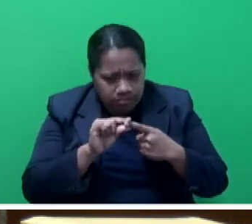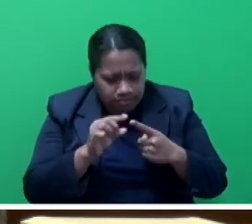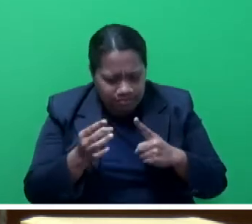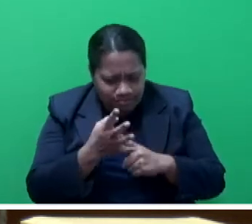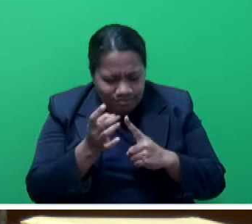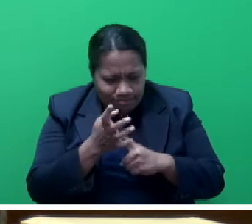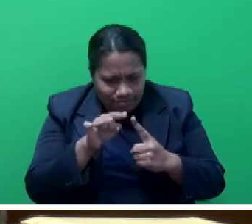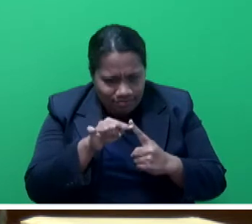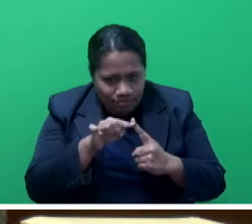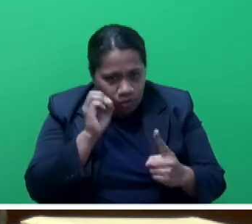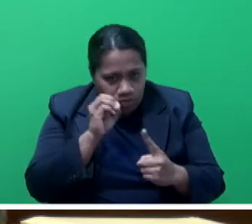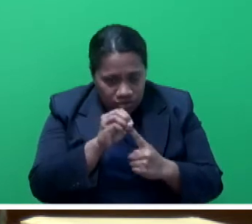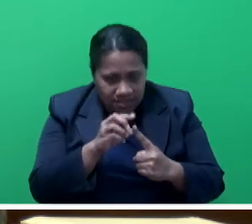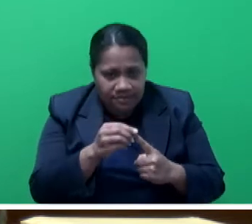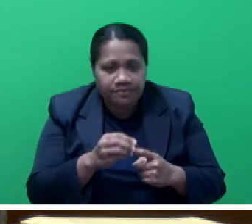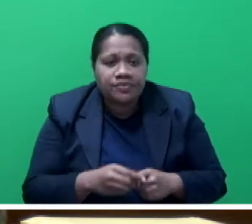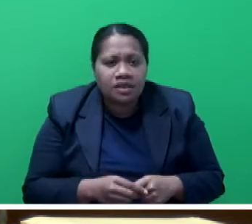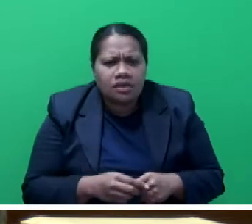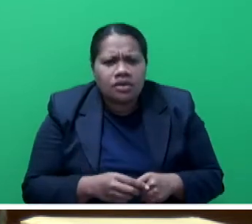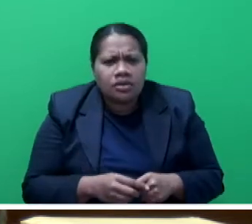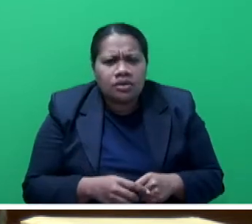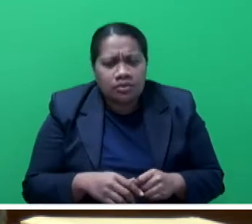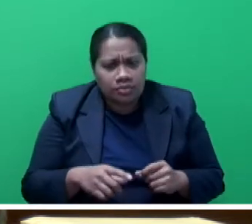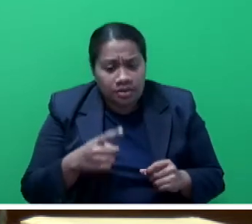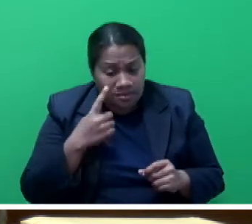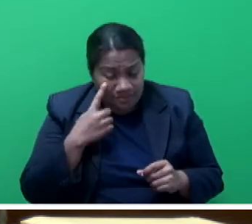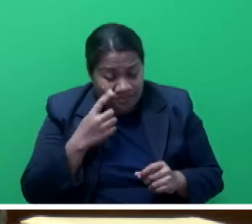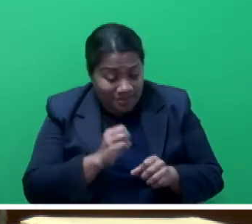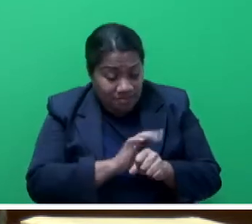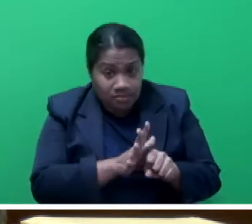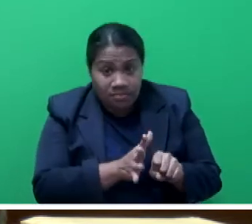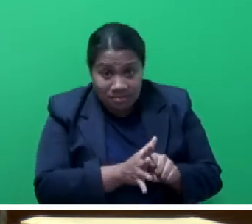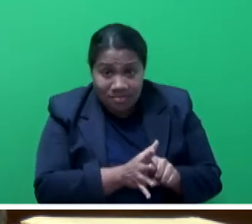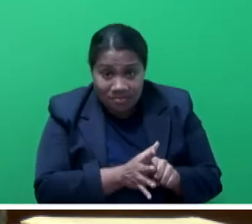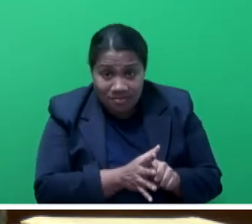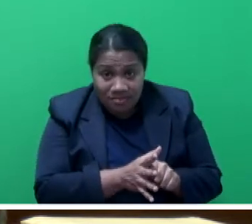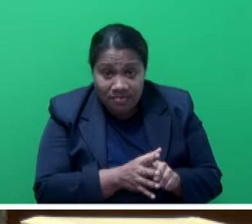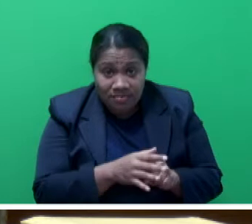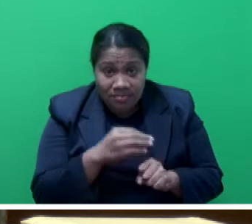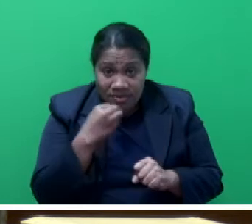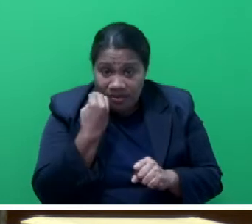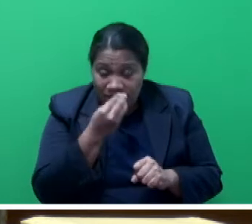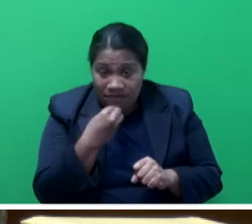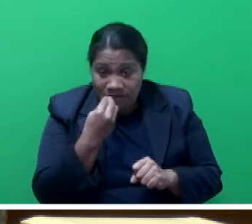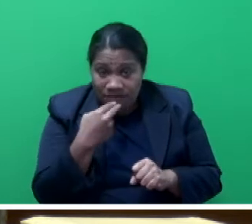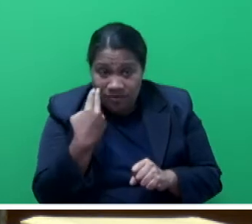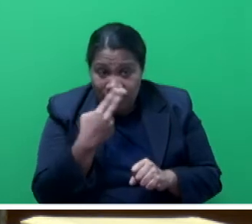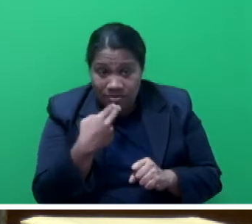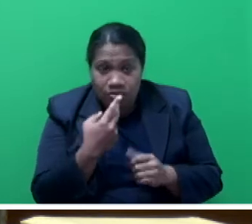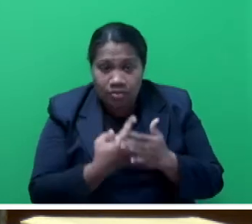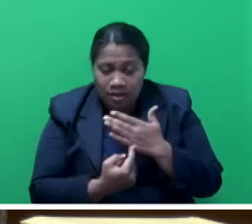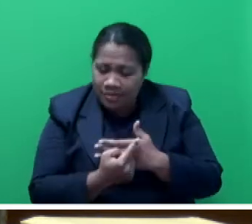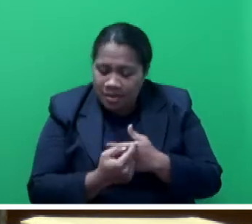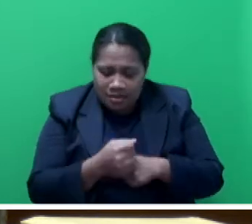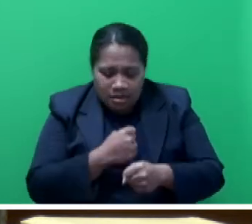Speaker. Mr. Speaker, you would have noted that following COVID-19, food and nutritional security became very important, very